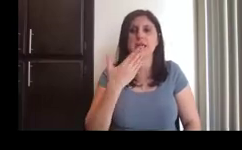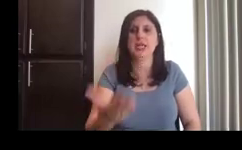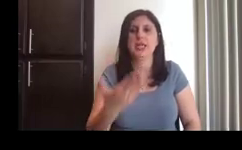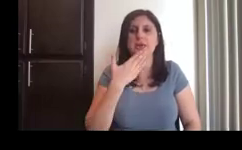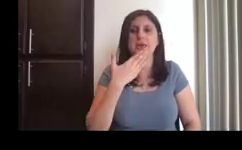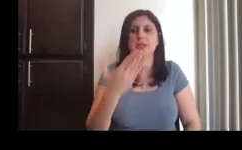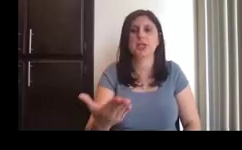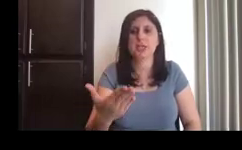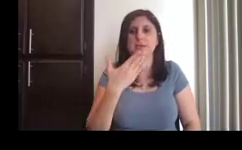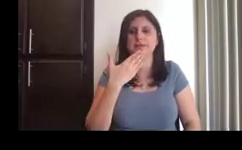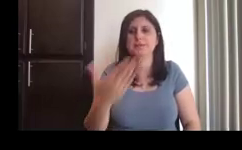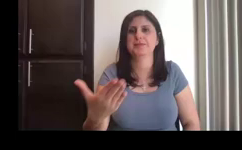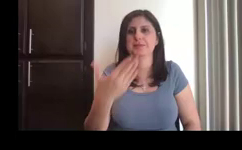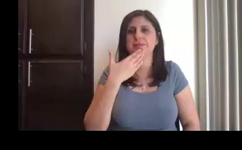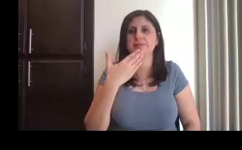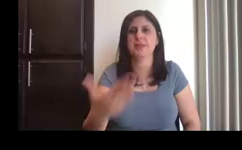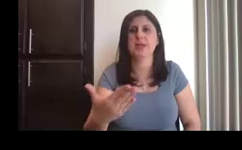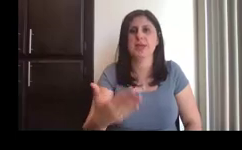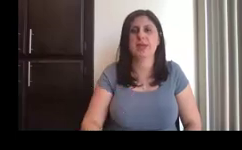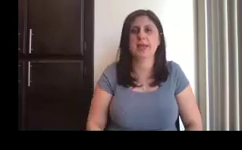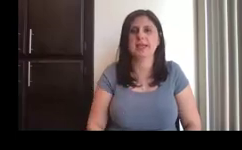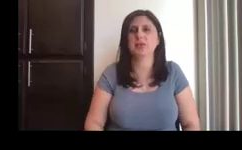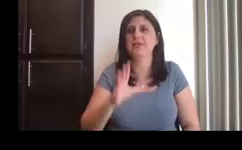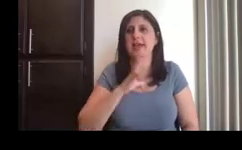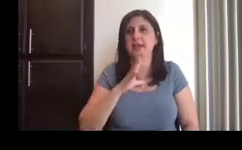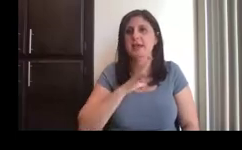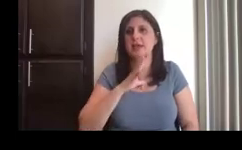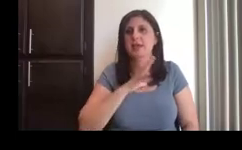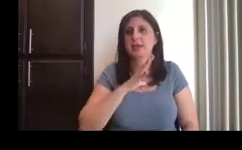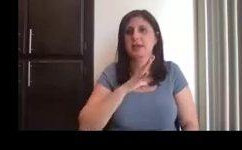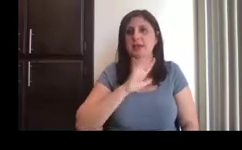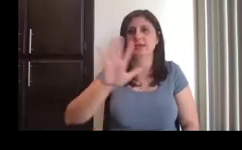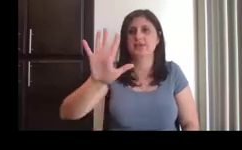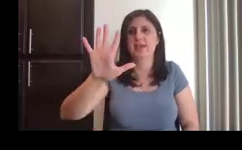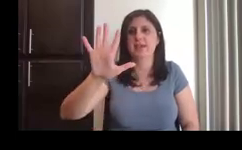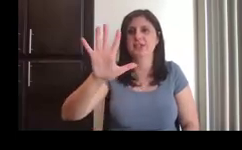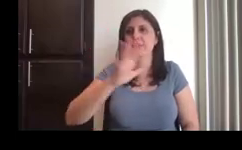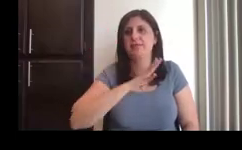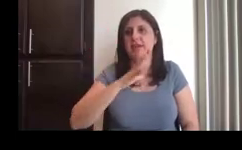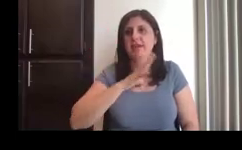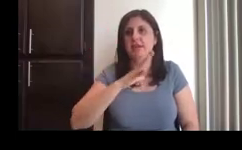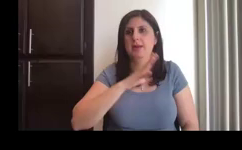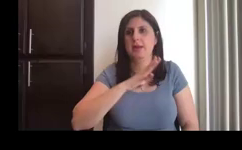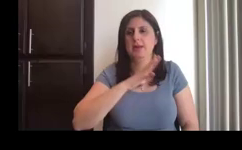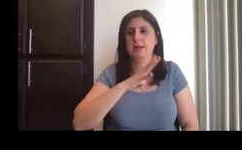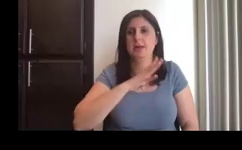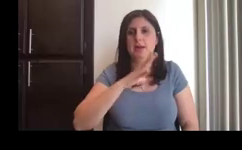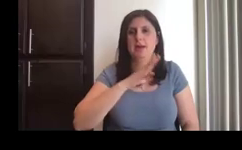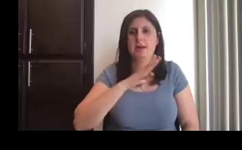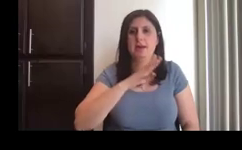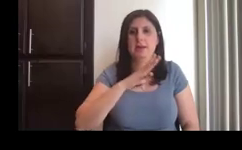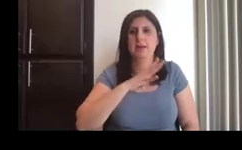good. Thank you. Good. And last one, fine. Five handshake, five.